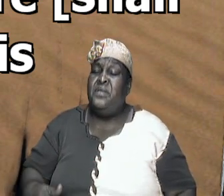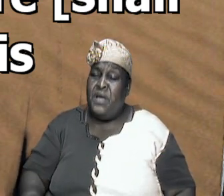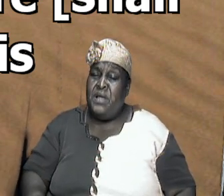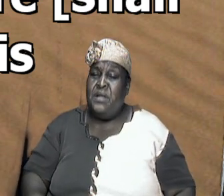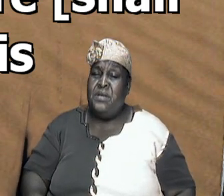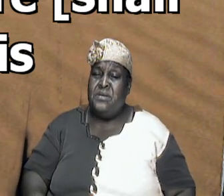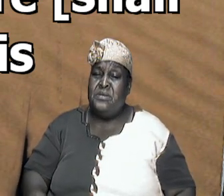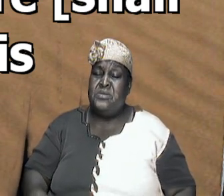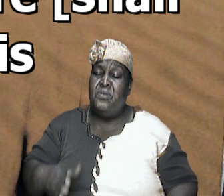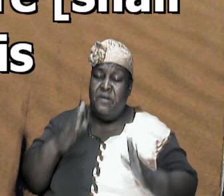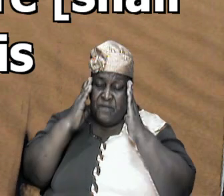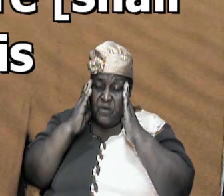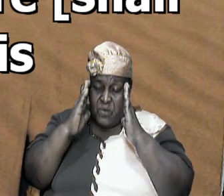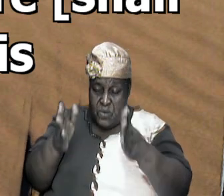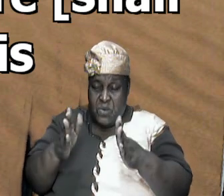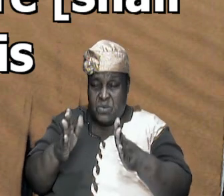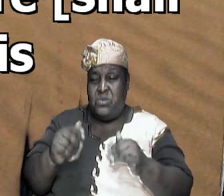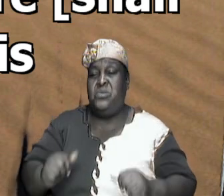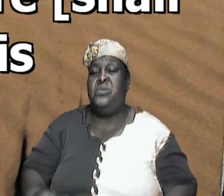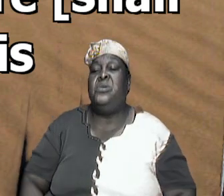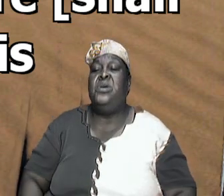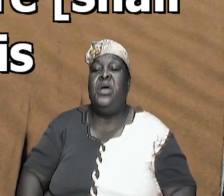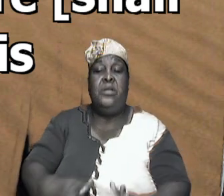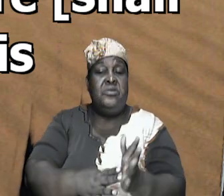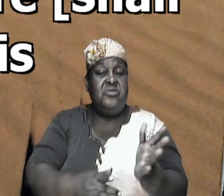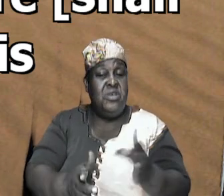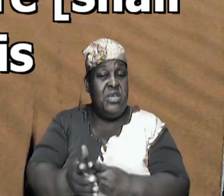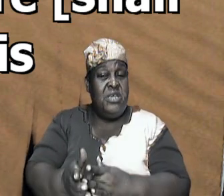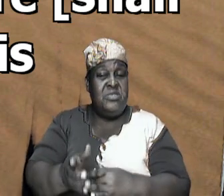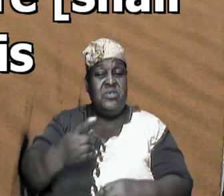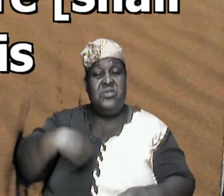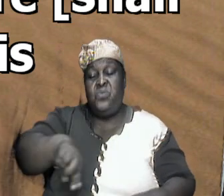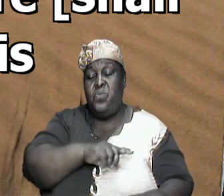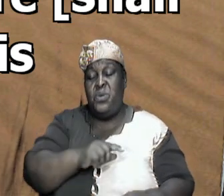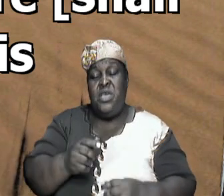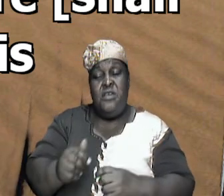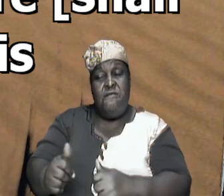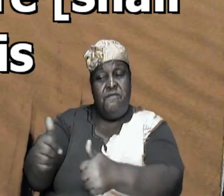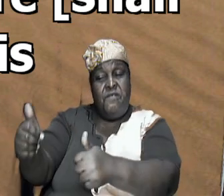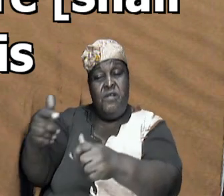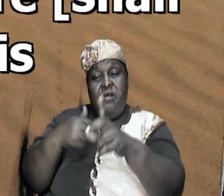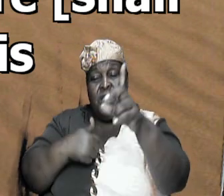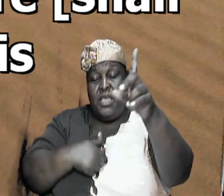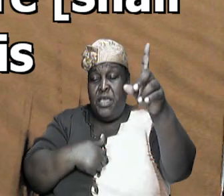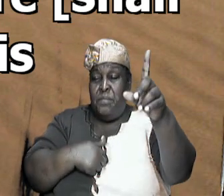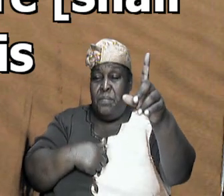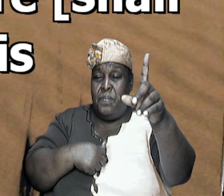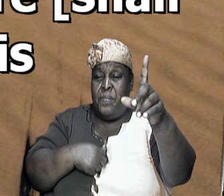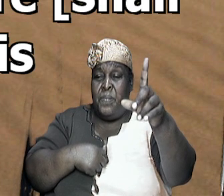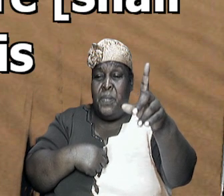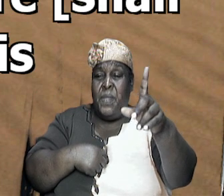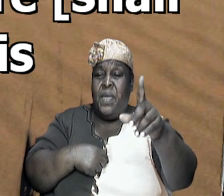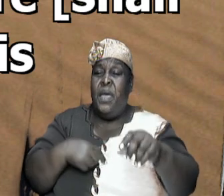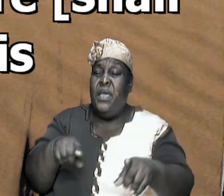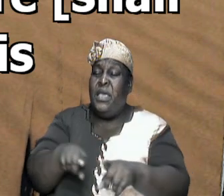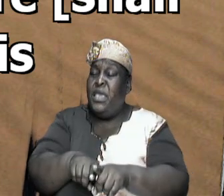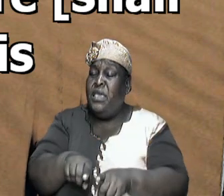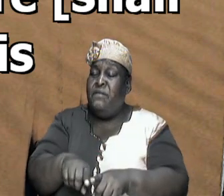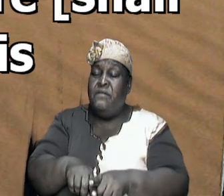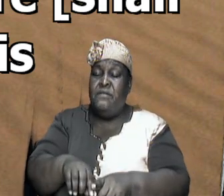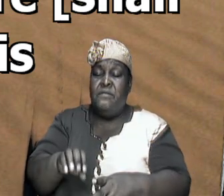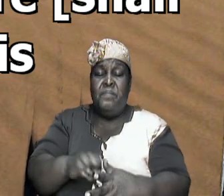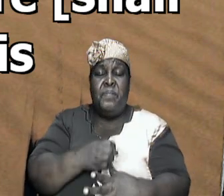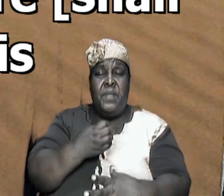is our focus. And when Jesus say we should follow him, and even as Paul used